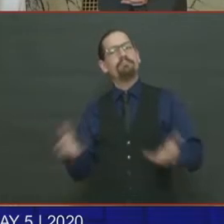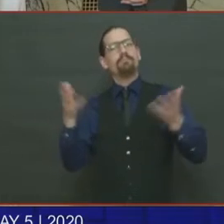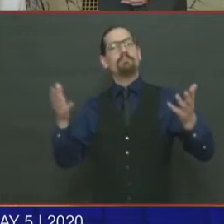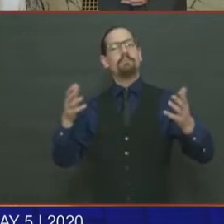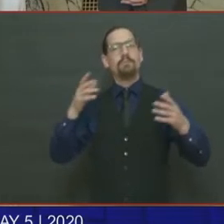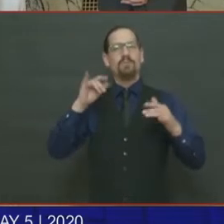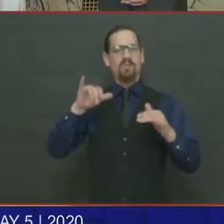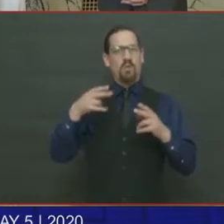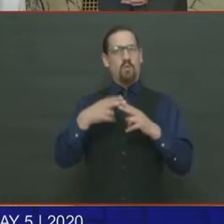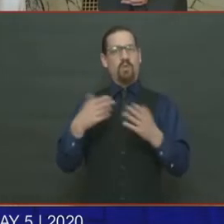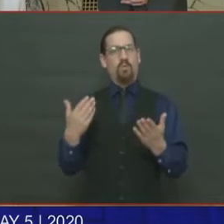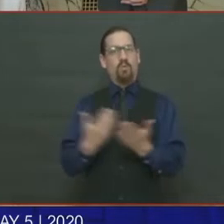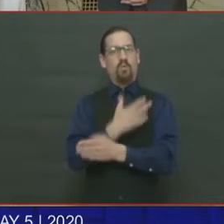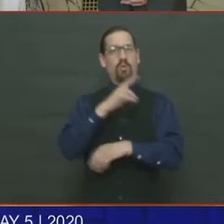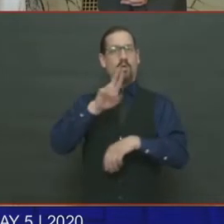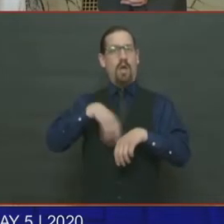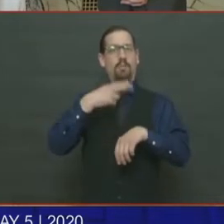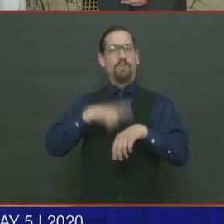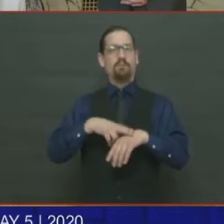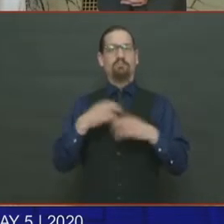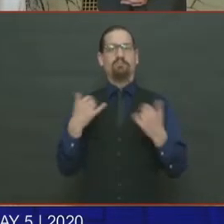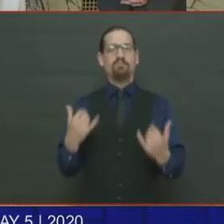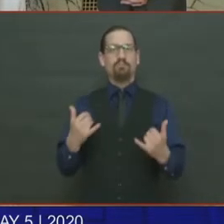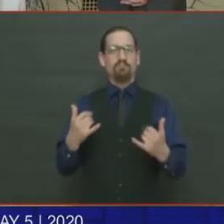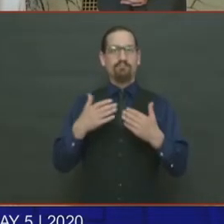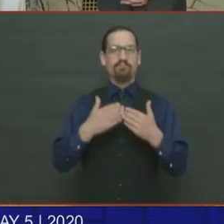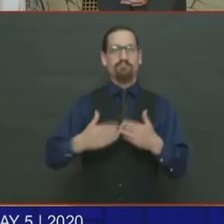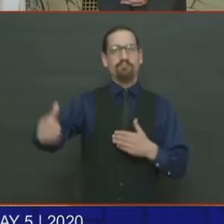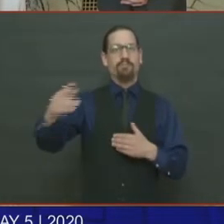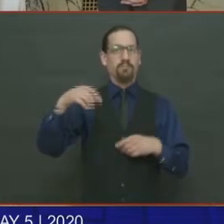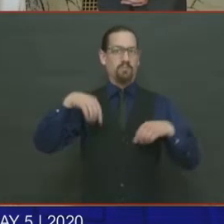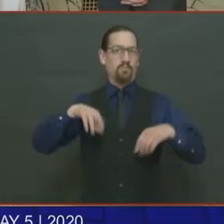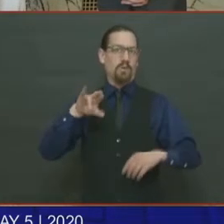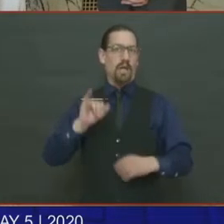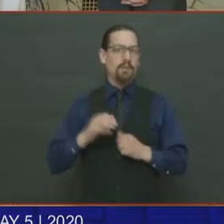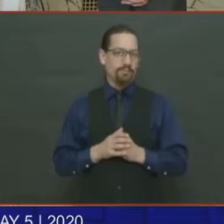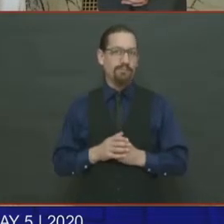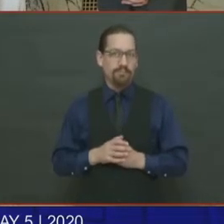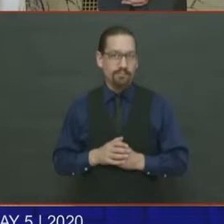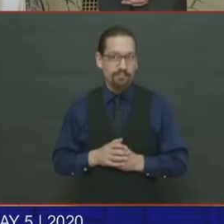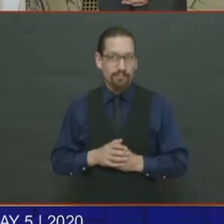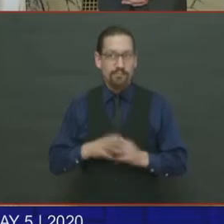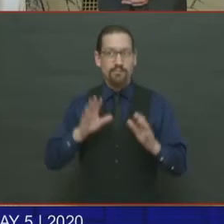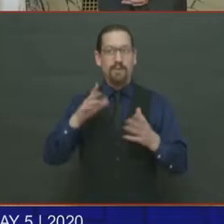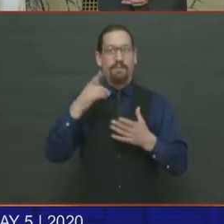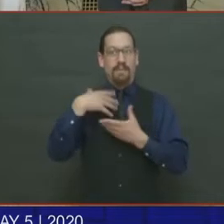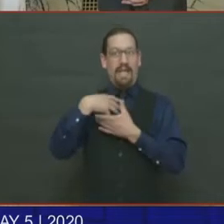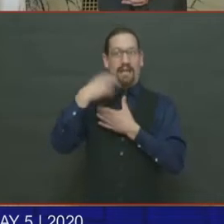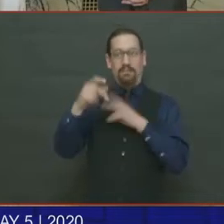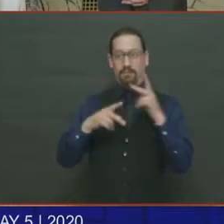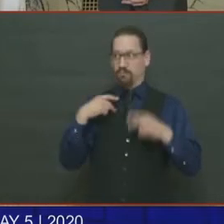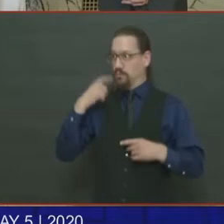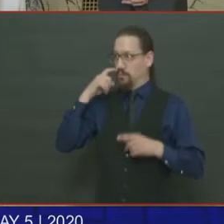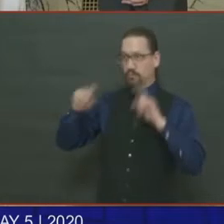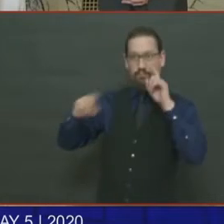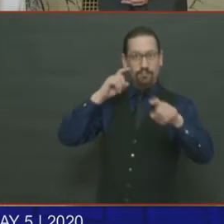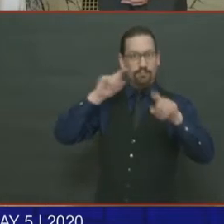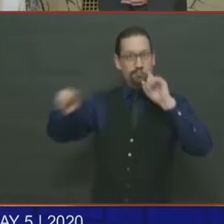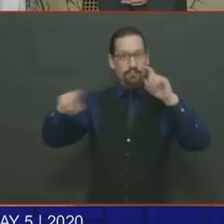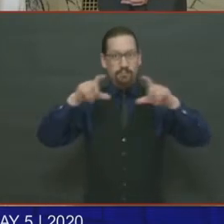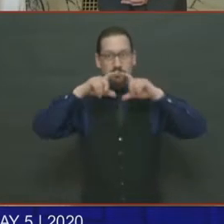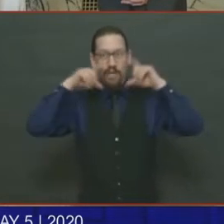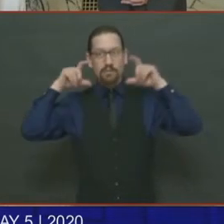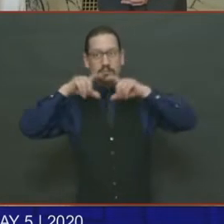us in Rhode Island. When I see people out in the community wearing a face